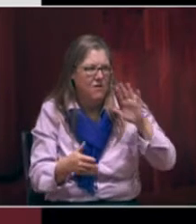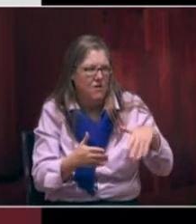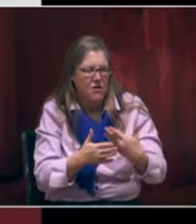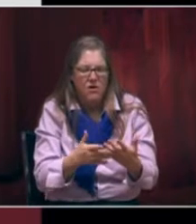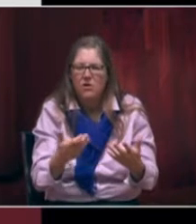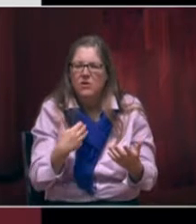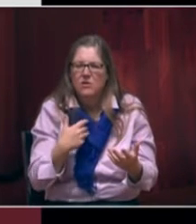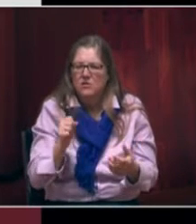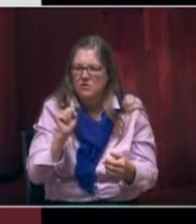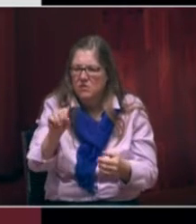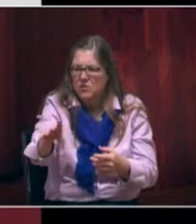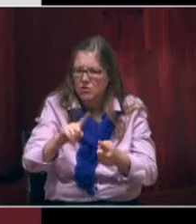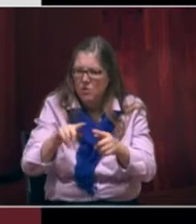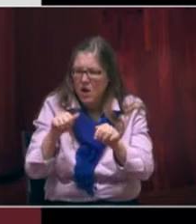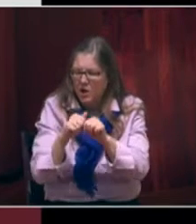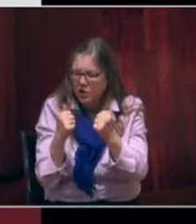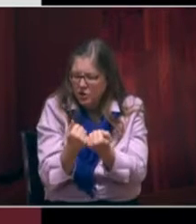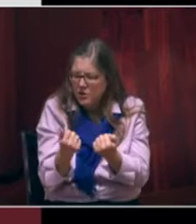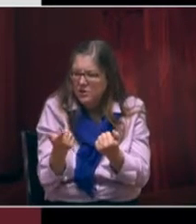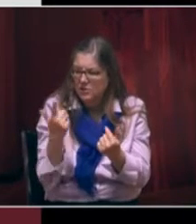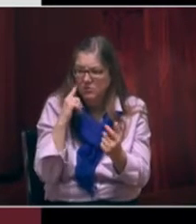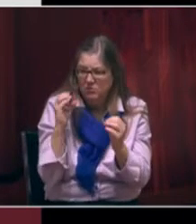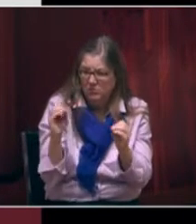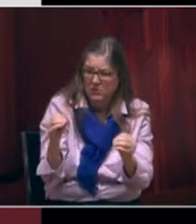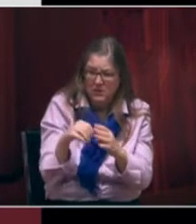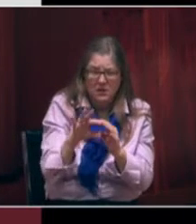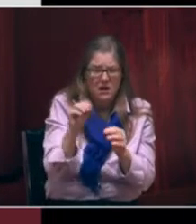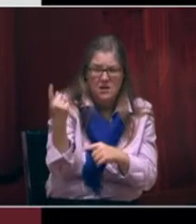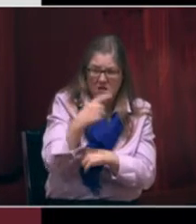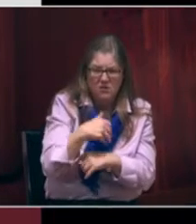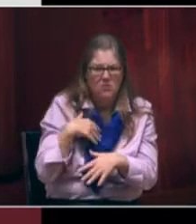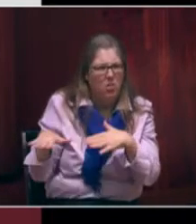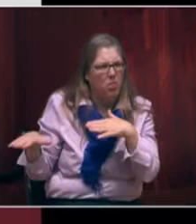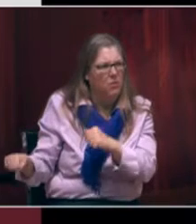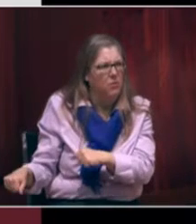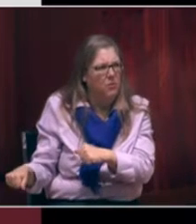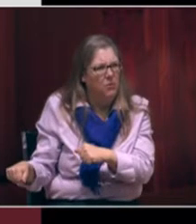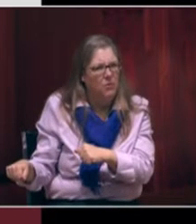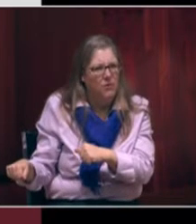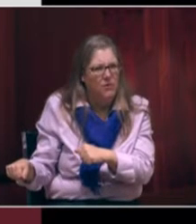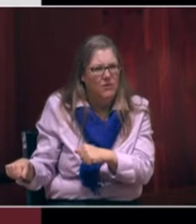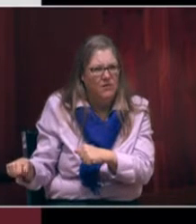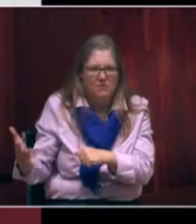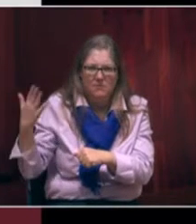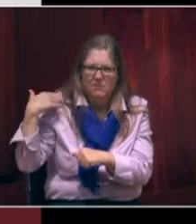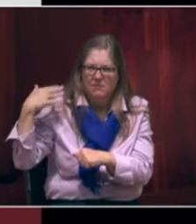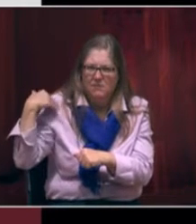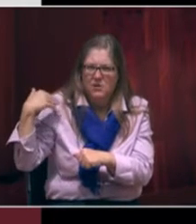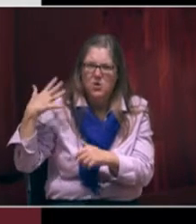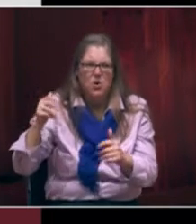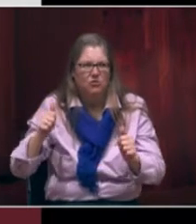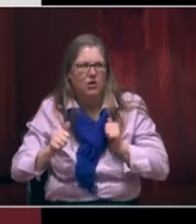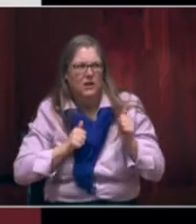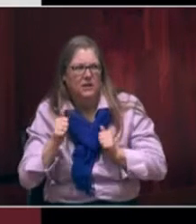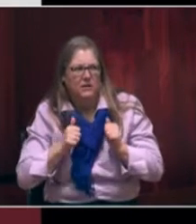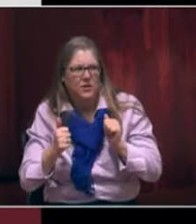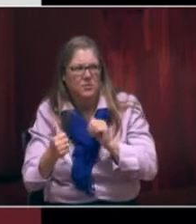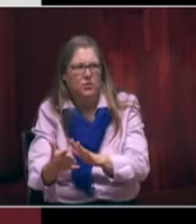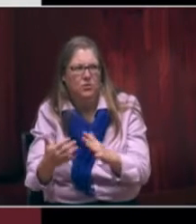agency, if we don't hear from you in 90 days, we're going to throw your records out, which is a pretty aggressive